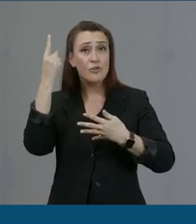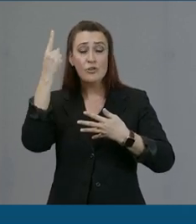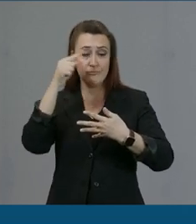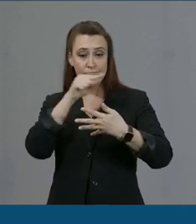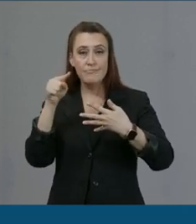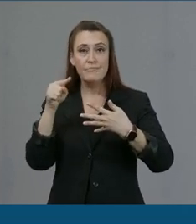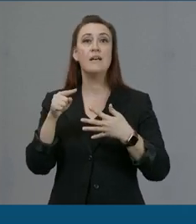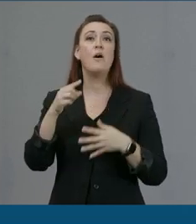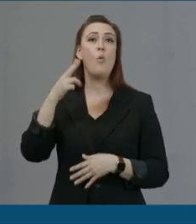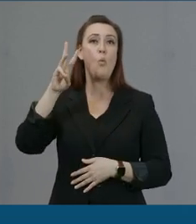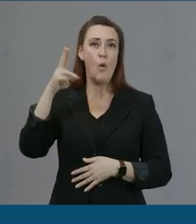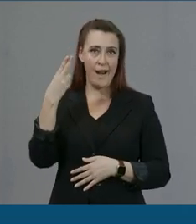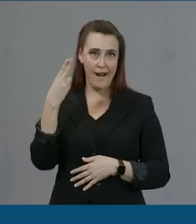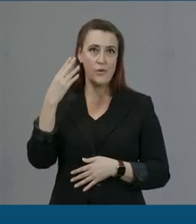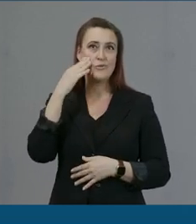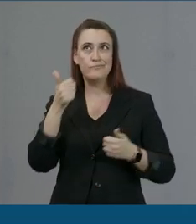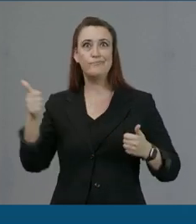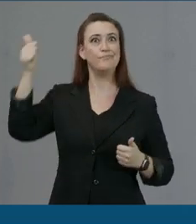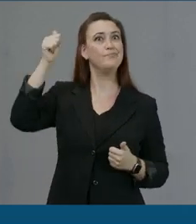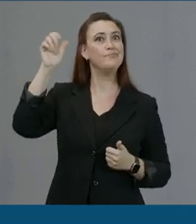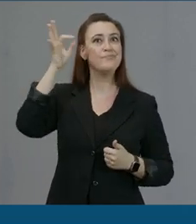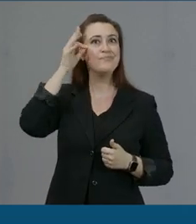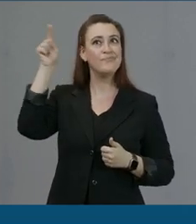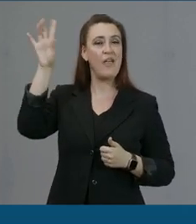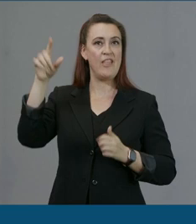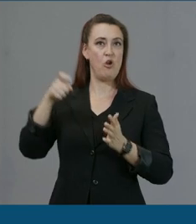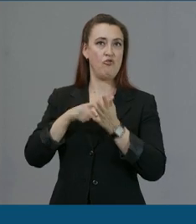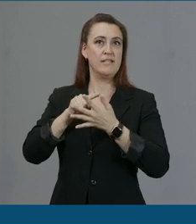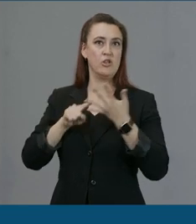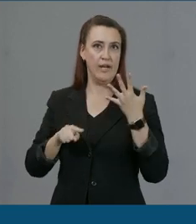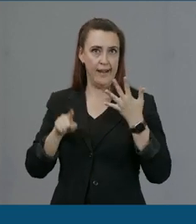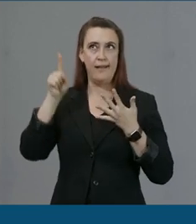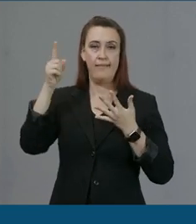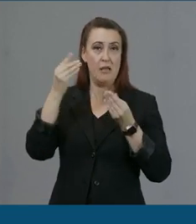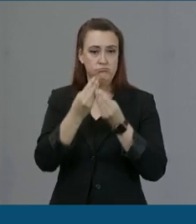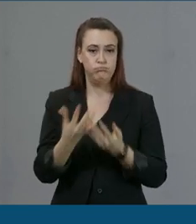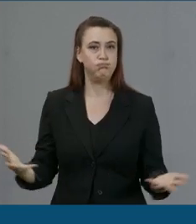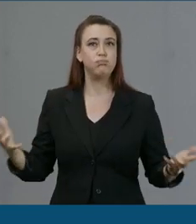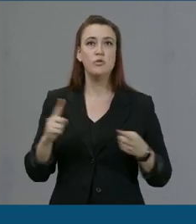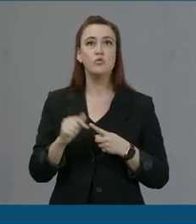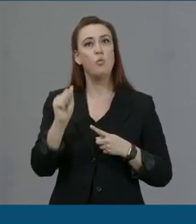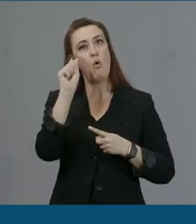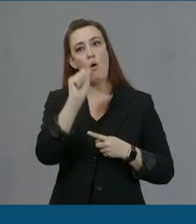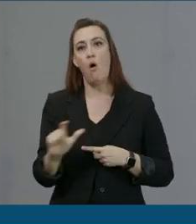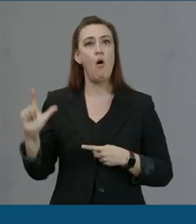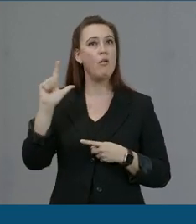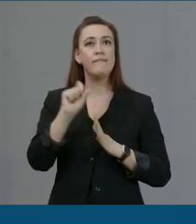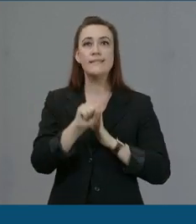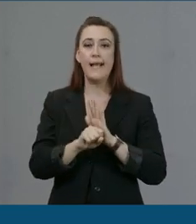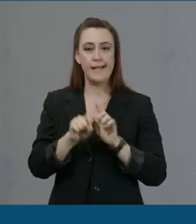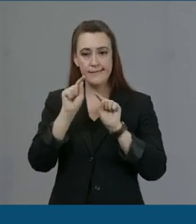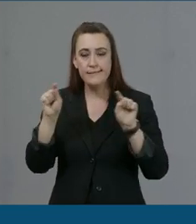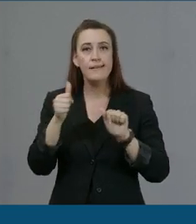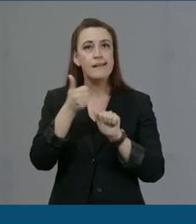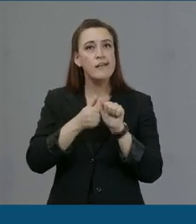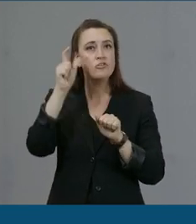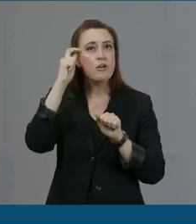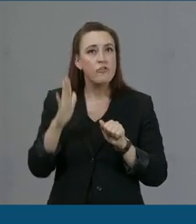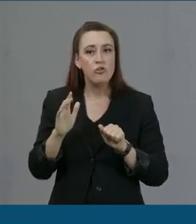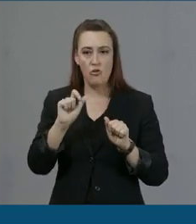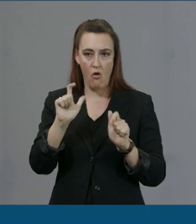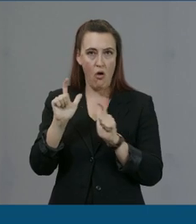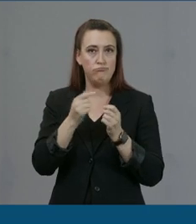gating criteria. This has been the criteria that's been given to all 50 governors.